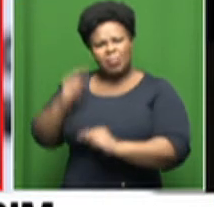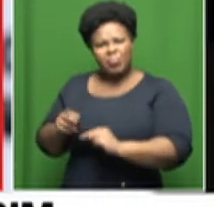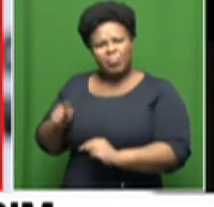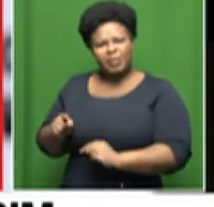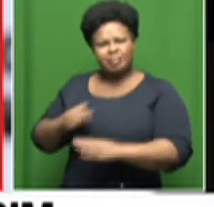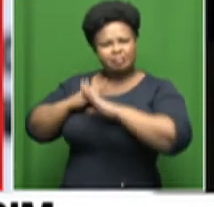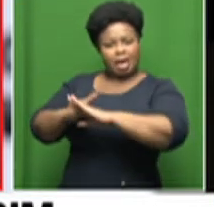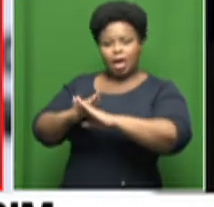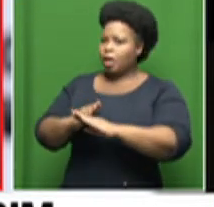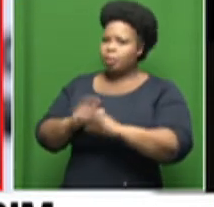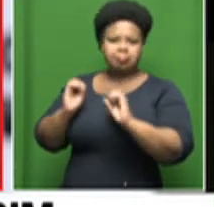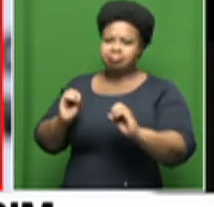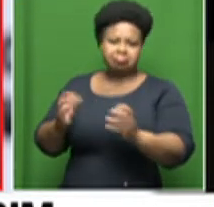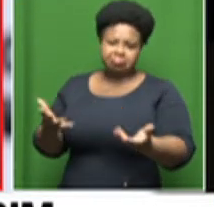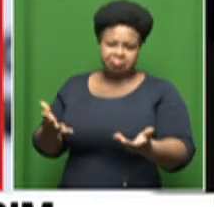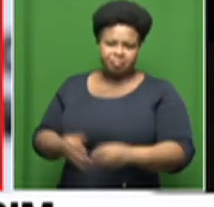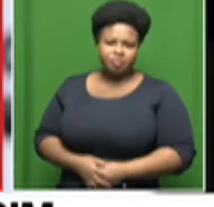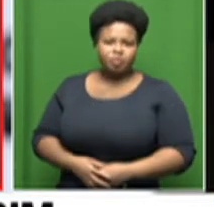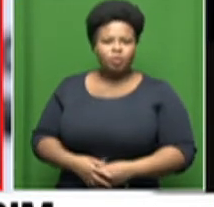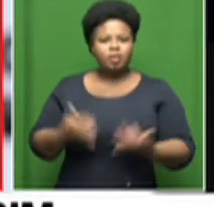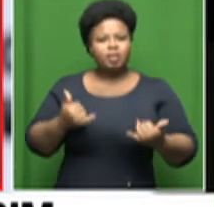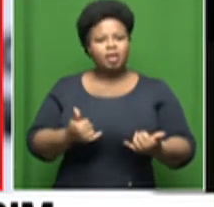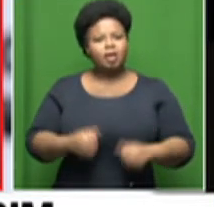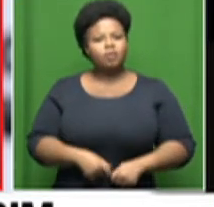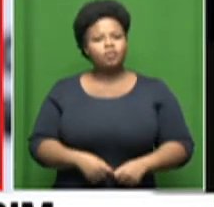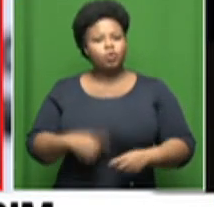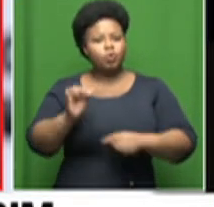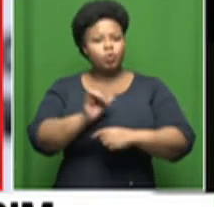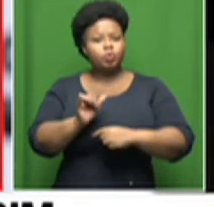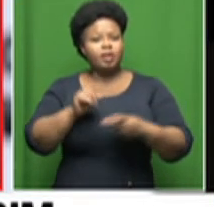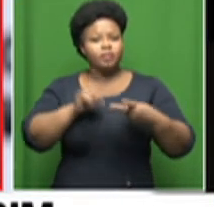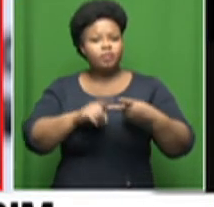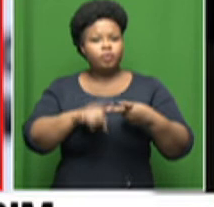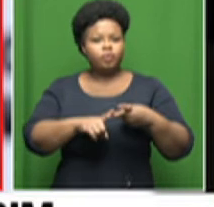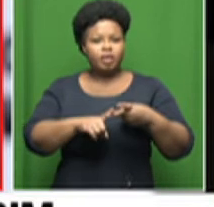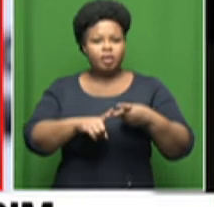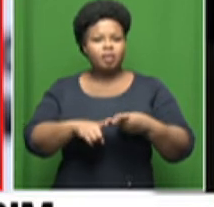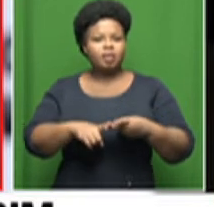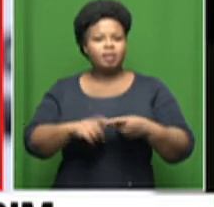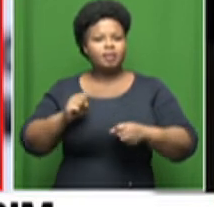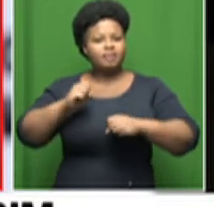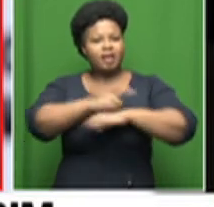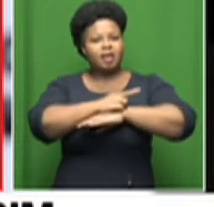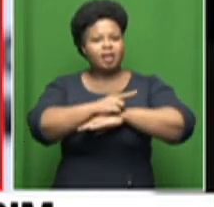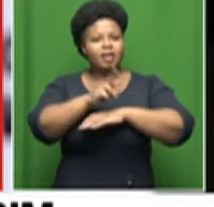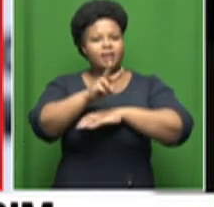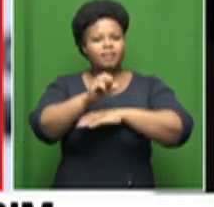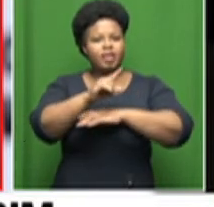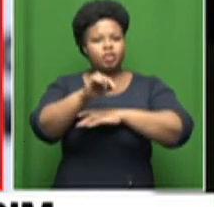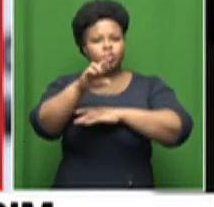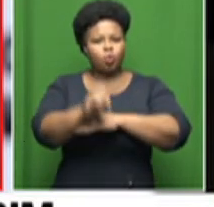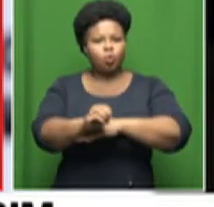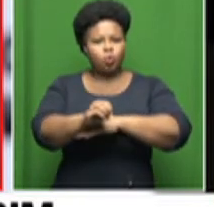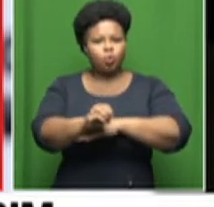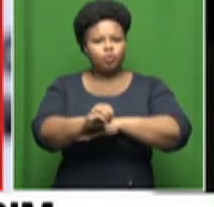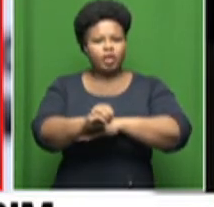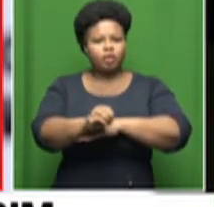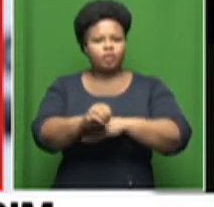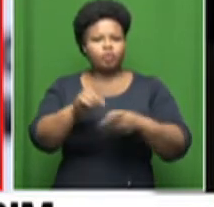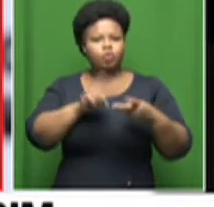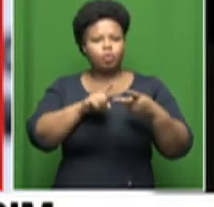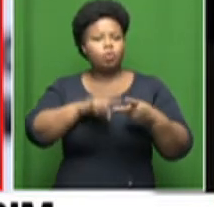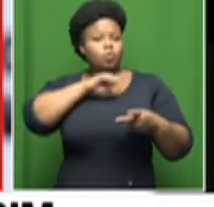vector vaccines? Well, there are 3 viral vector vaccines, and I've just provided you with the information, and you've actually heard about